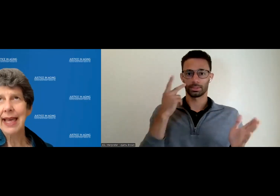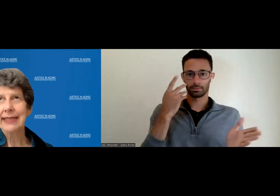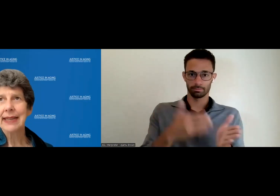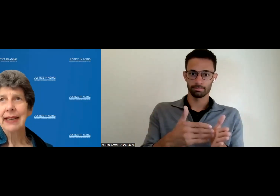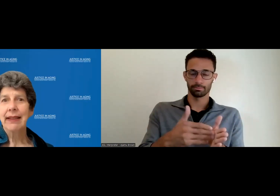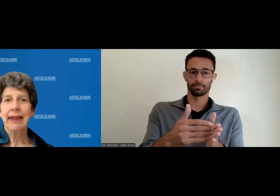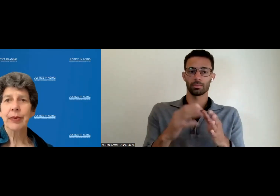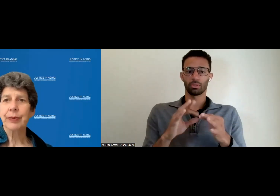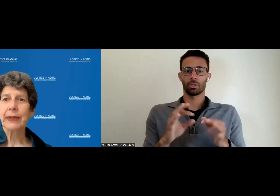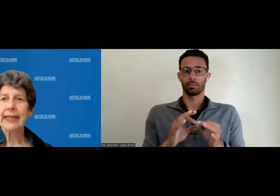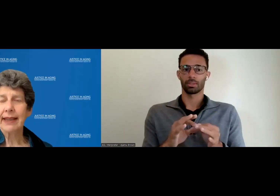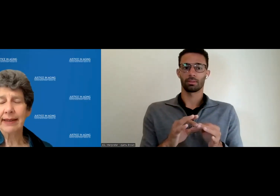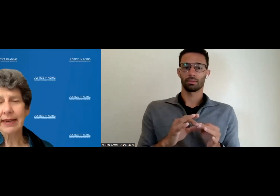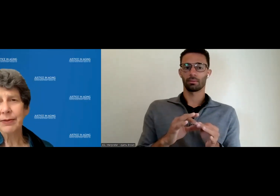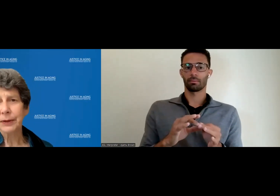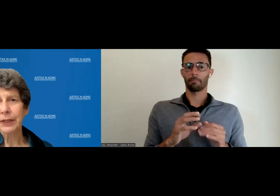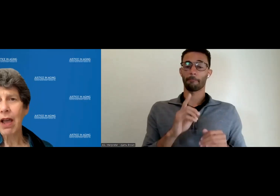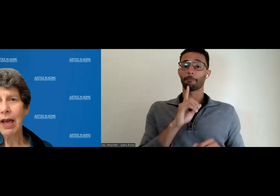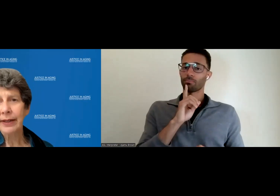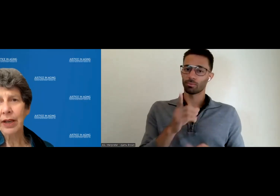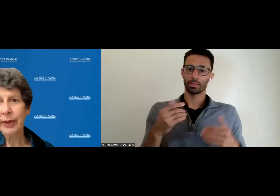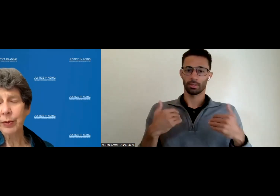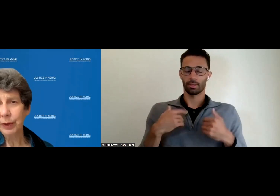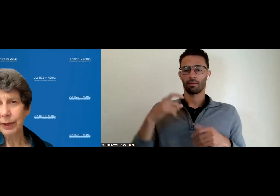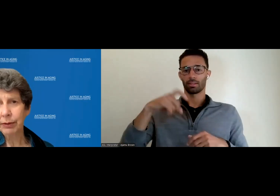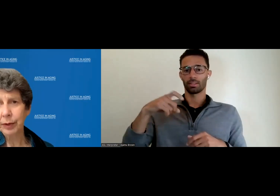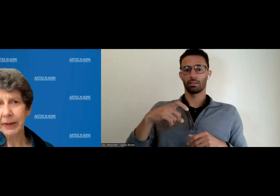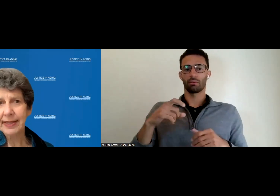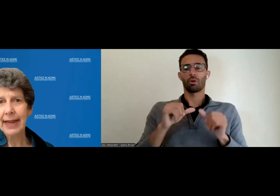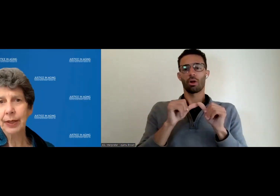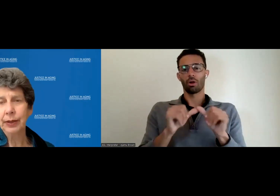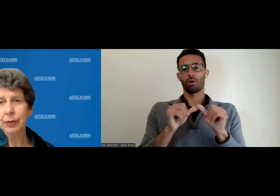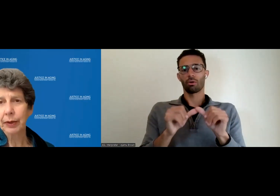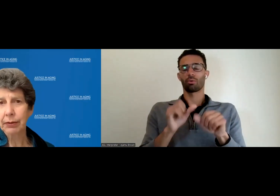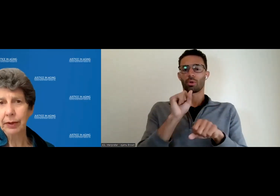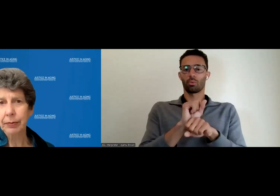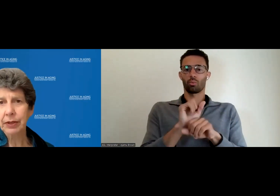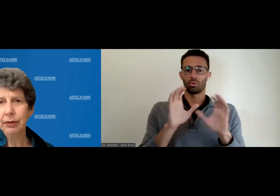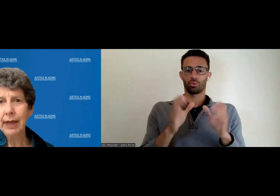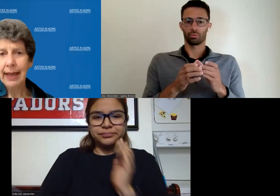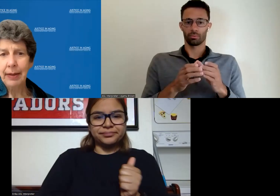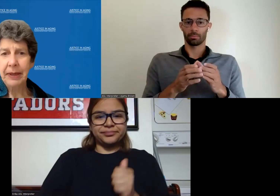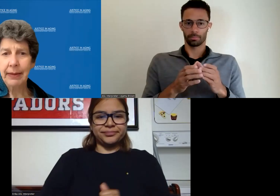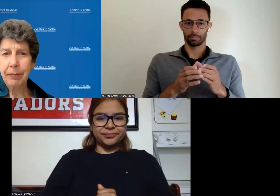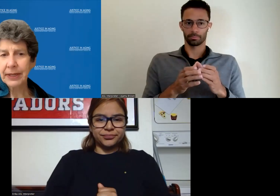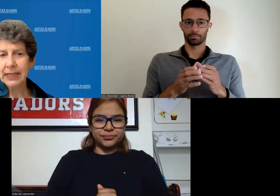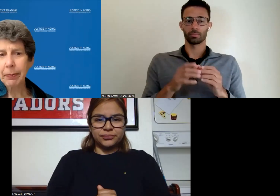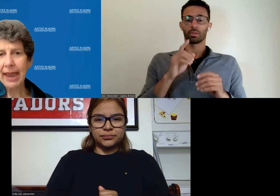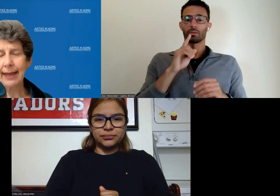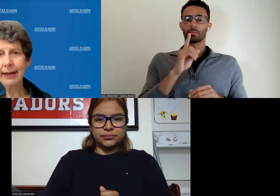was that there was really a need for an ongoing work group, a stakeholder work group to